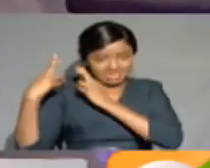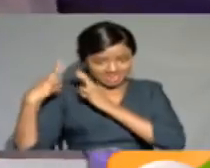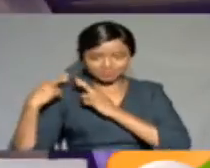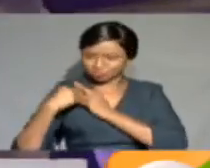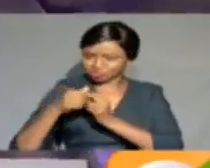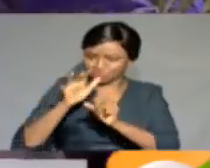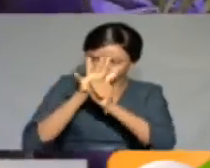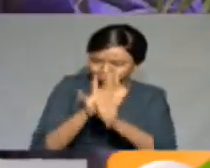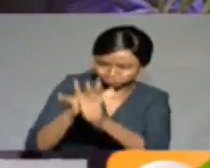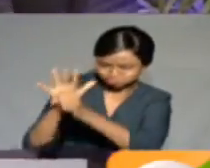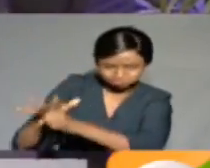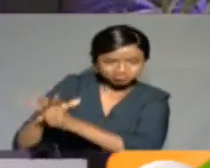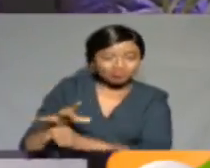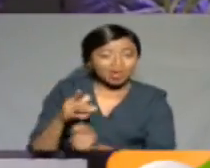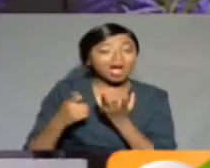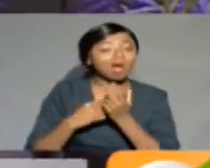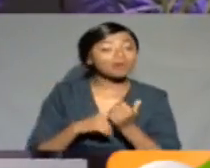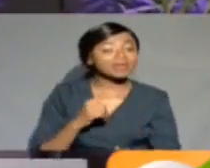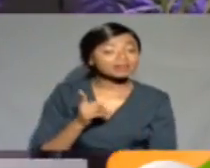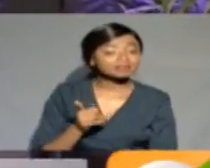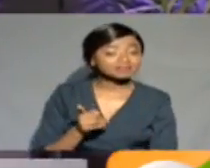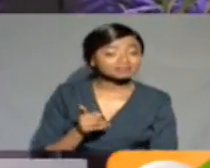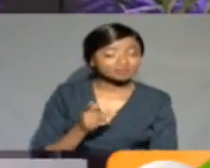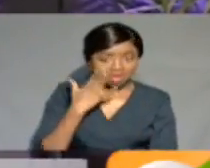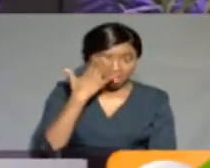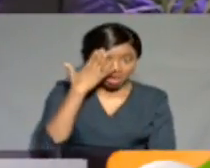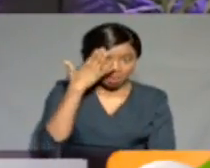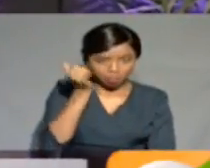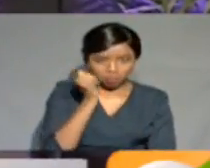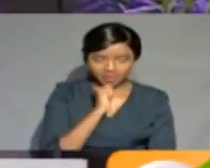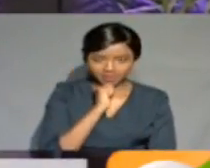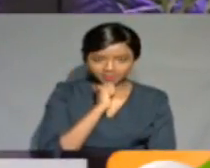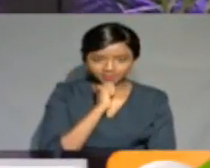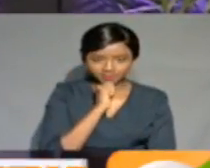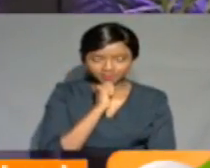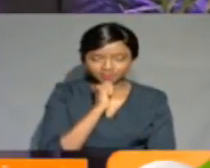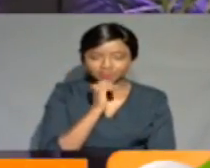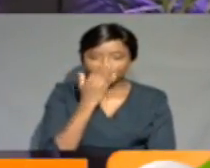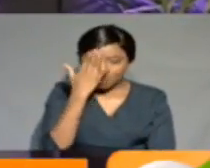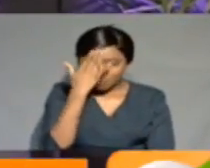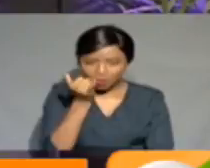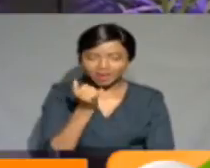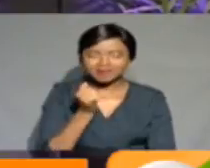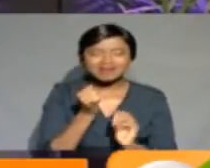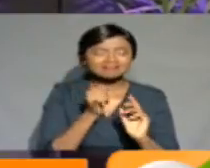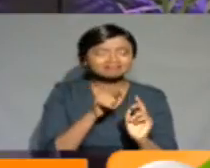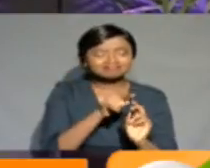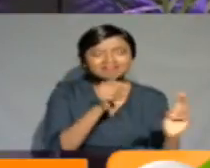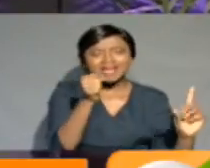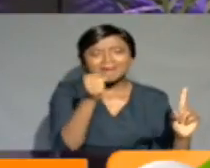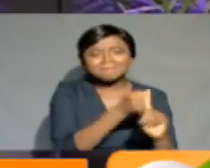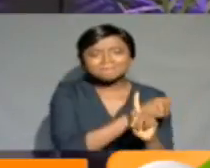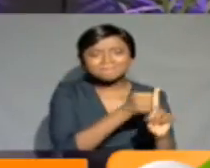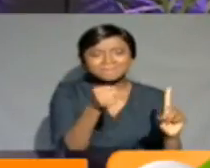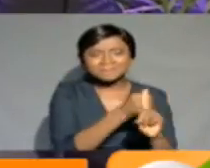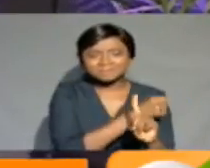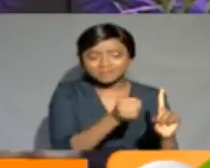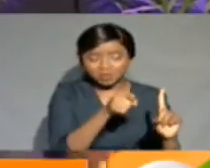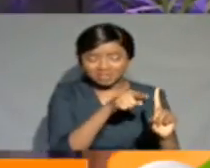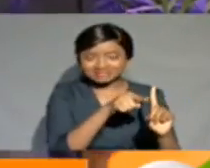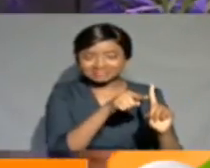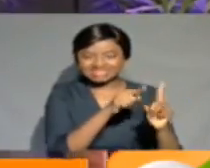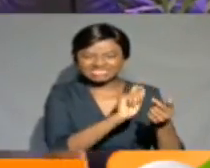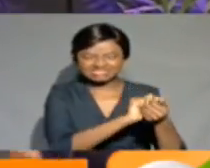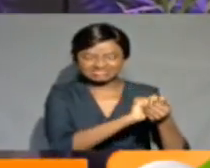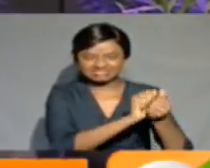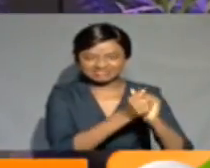Yeah. Because the issue of bullying takes